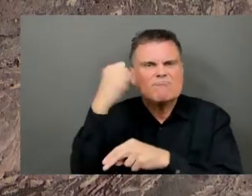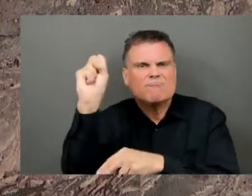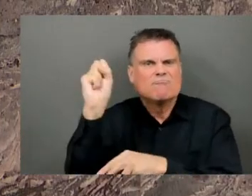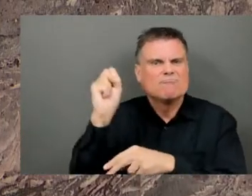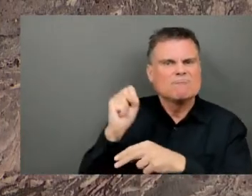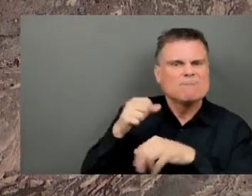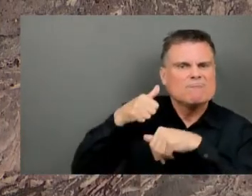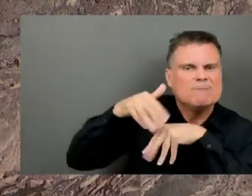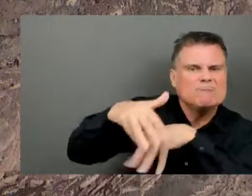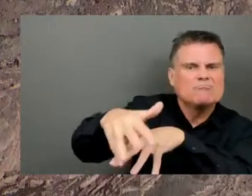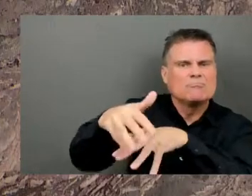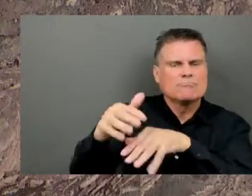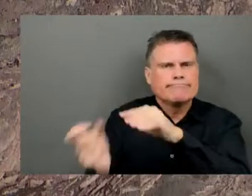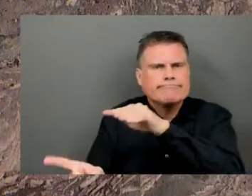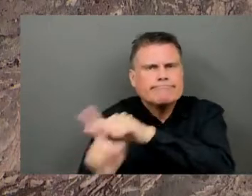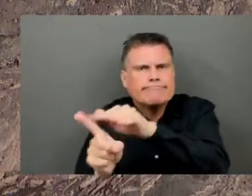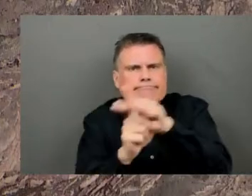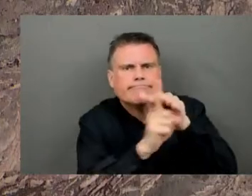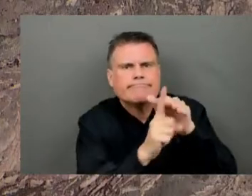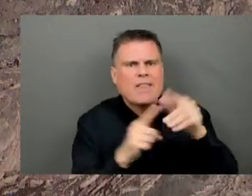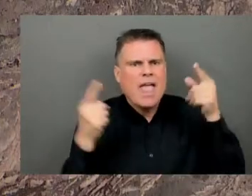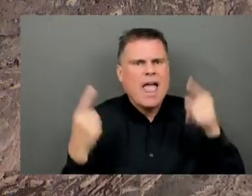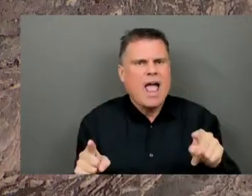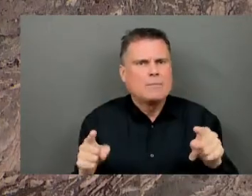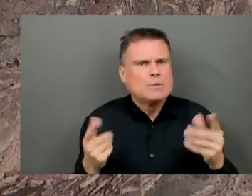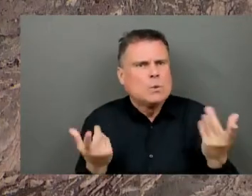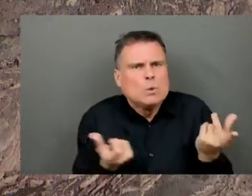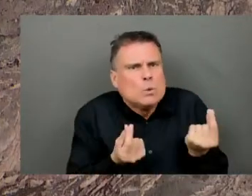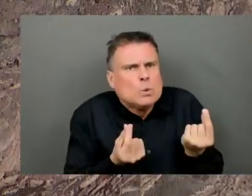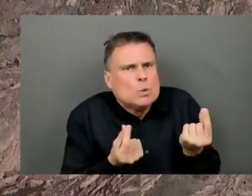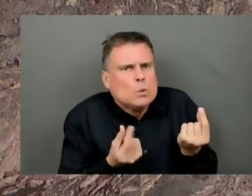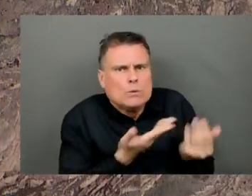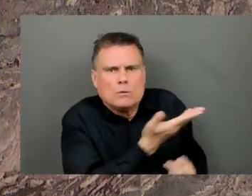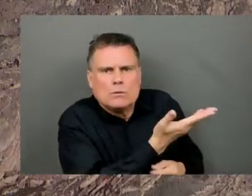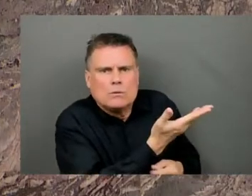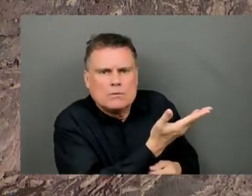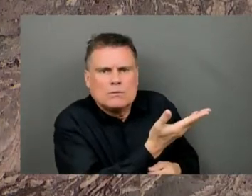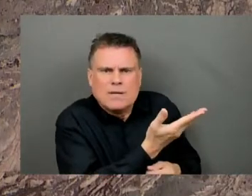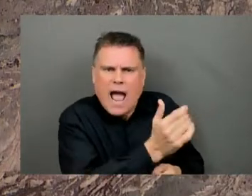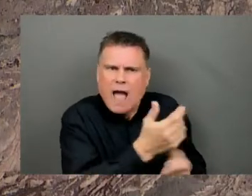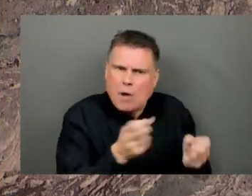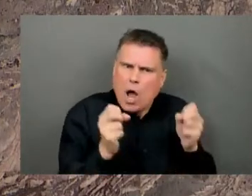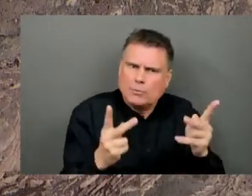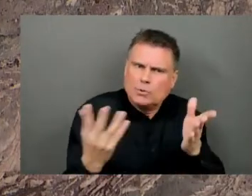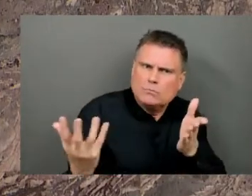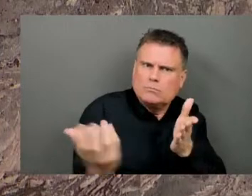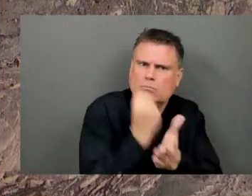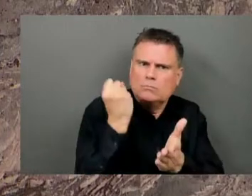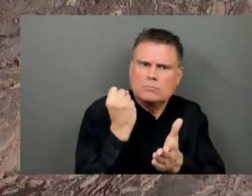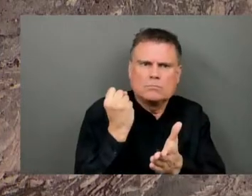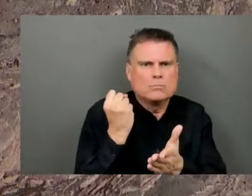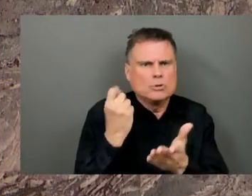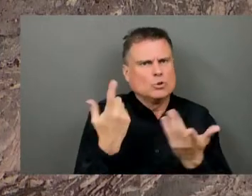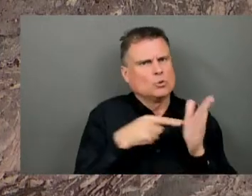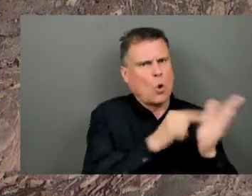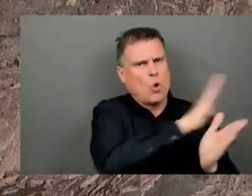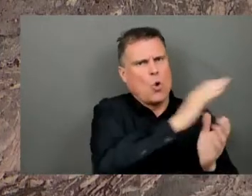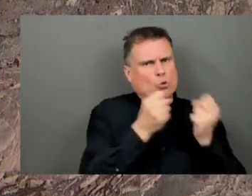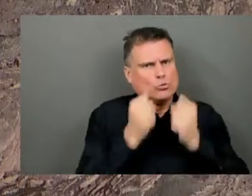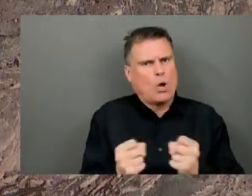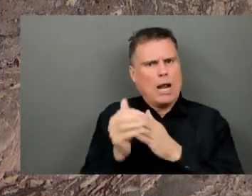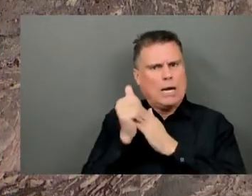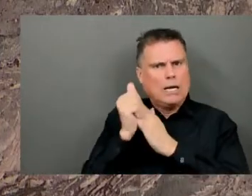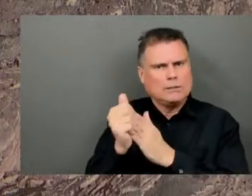who would like to answer this question. There's an opportunity for leadership for this government. When will the Premier and his government show